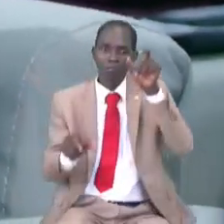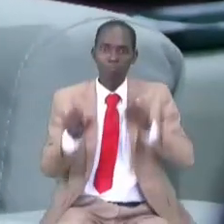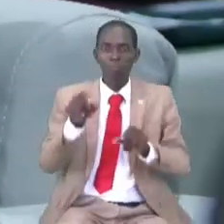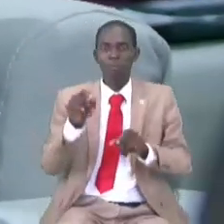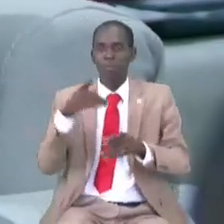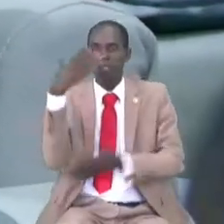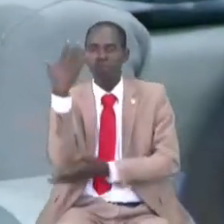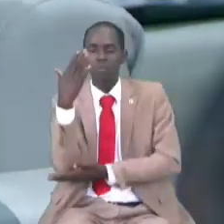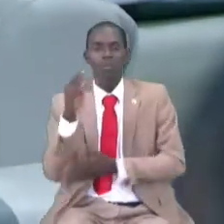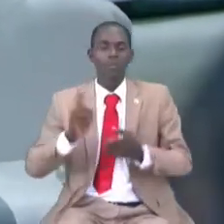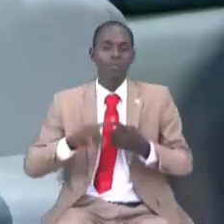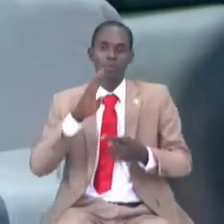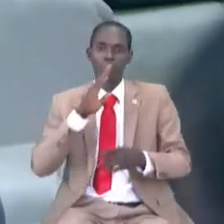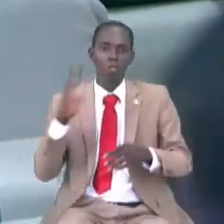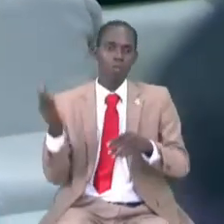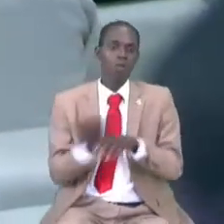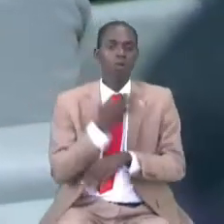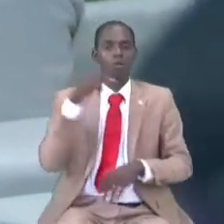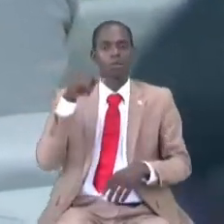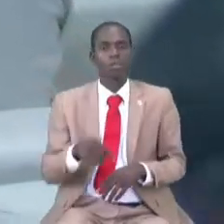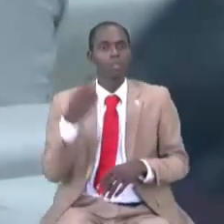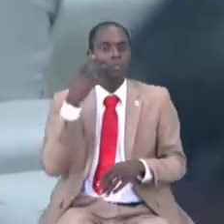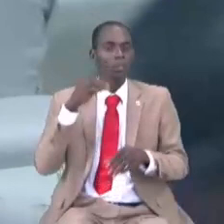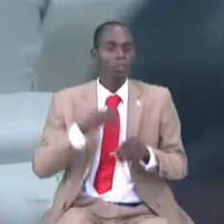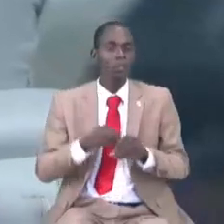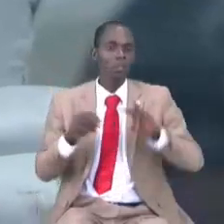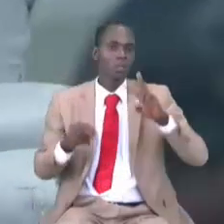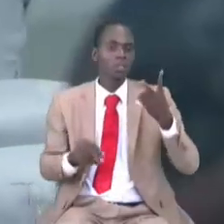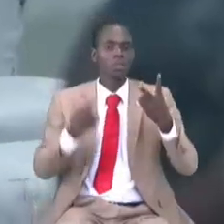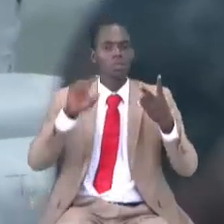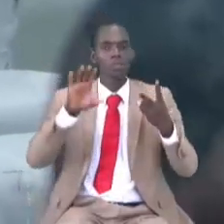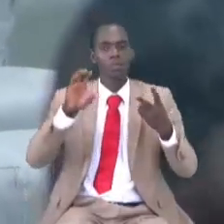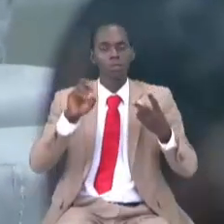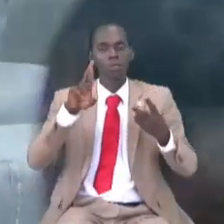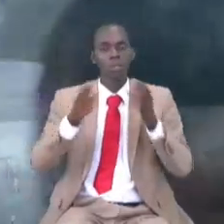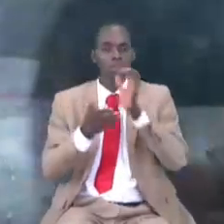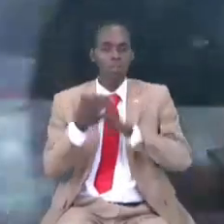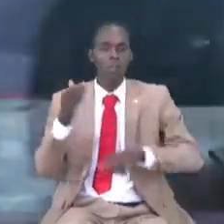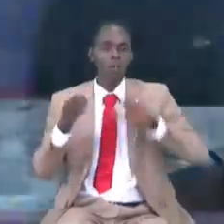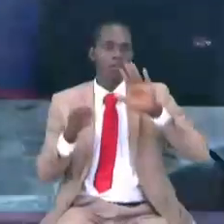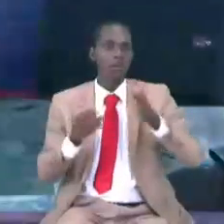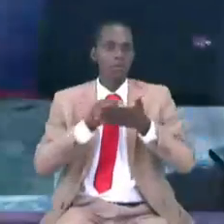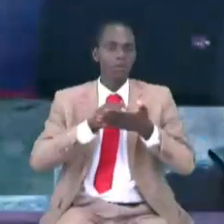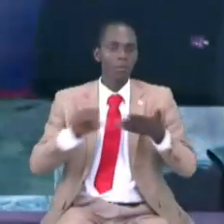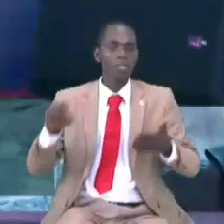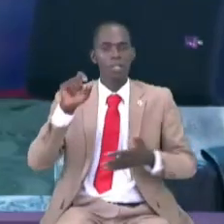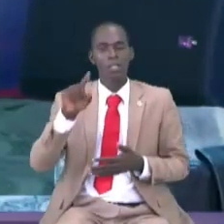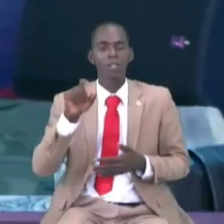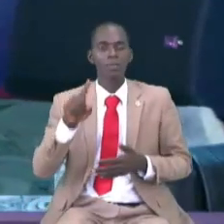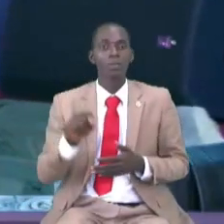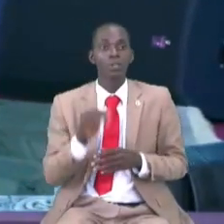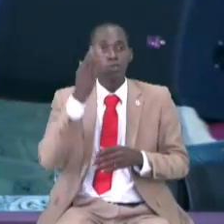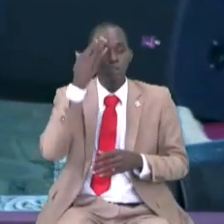11. 2 Corinthians chapter 5, verse 11. Knowing therefore the terror of